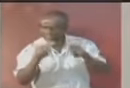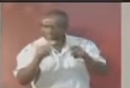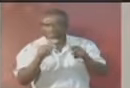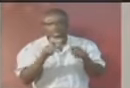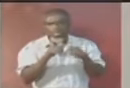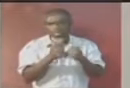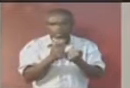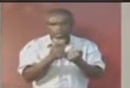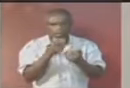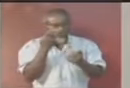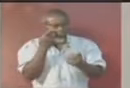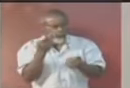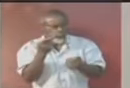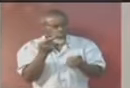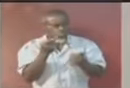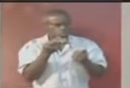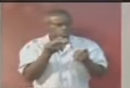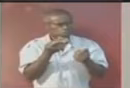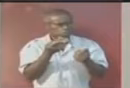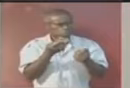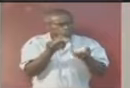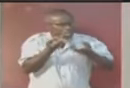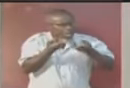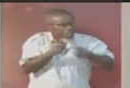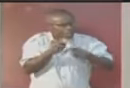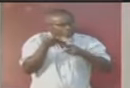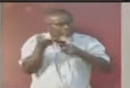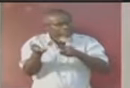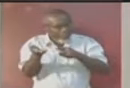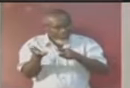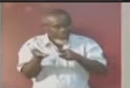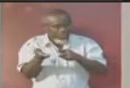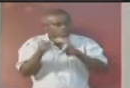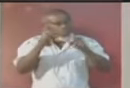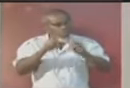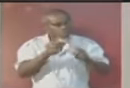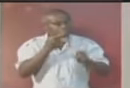only thing. So at the end of the day, we still have to see real world